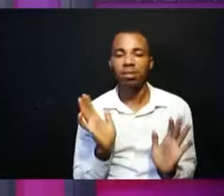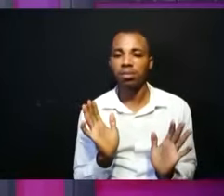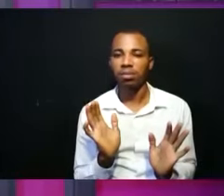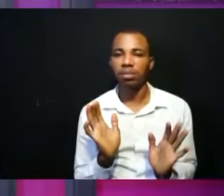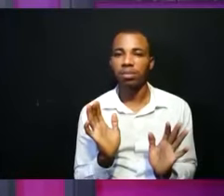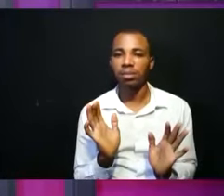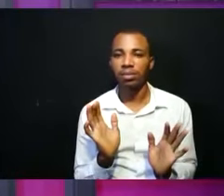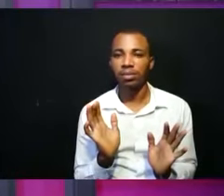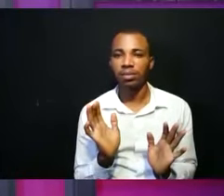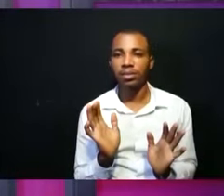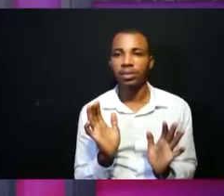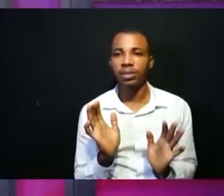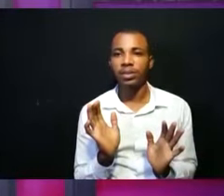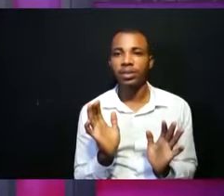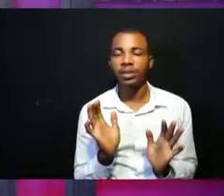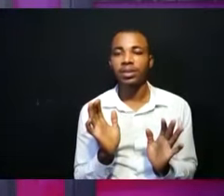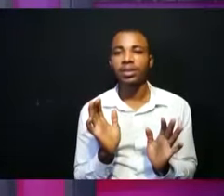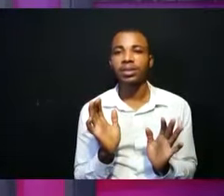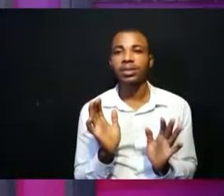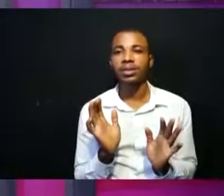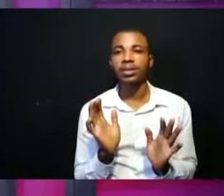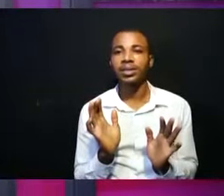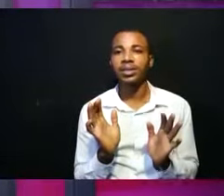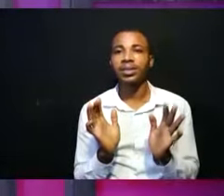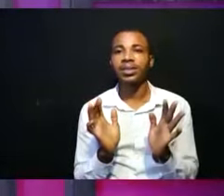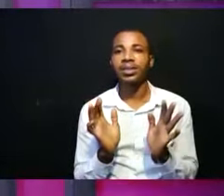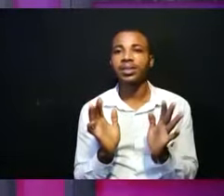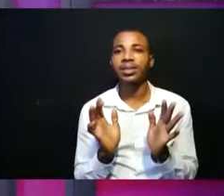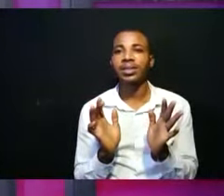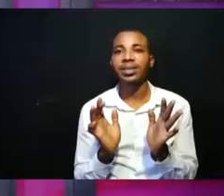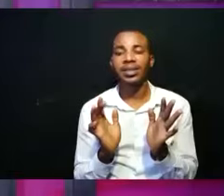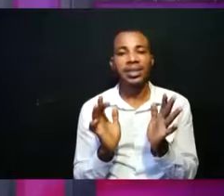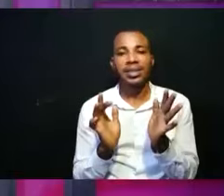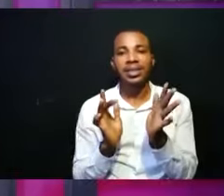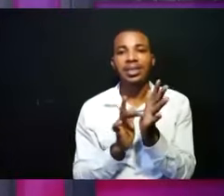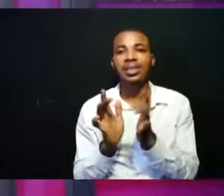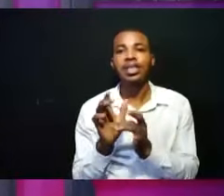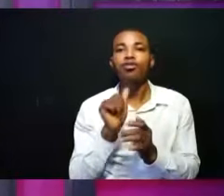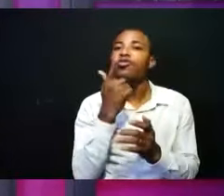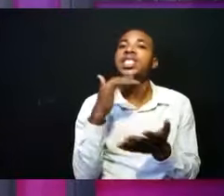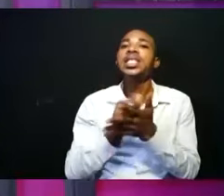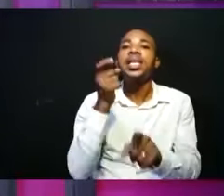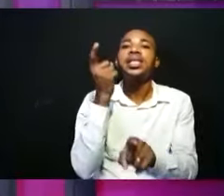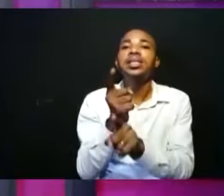Not to defer anything or everything to him.